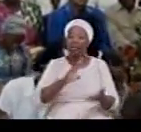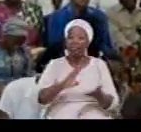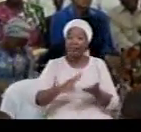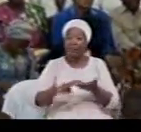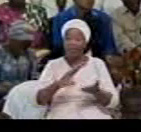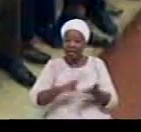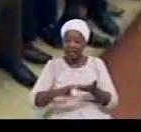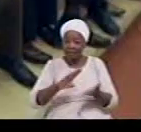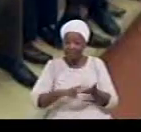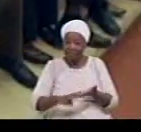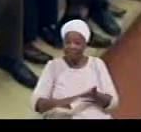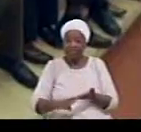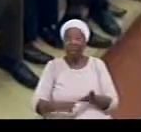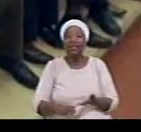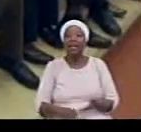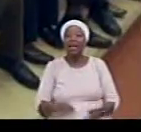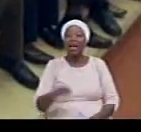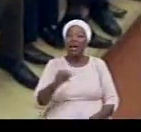my life.